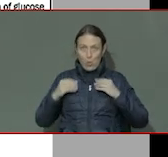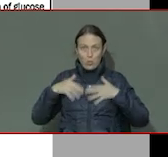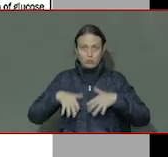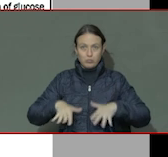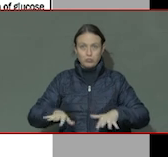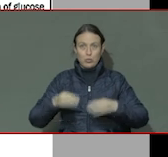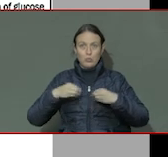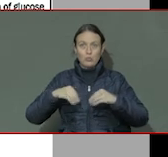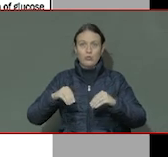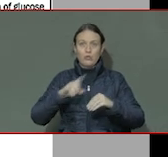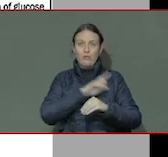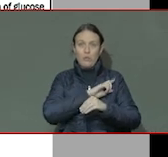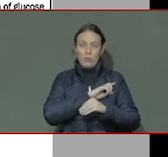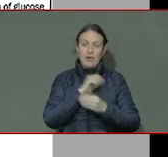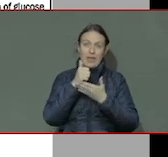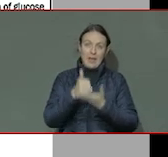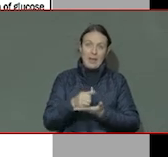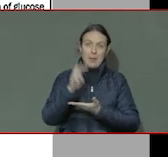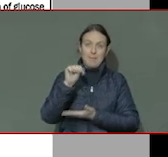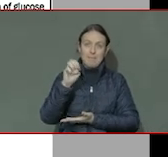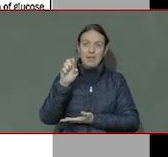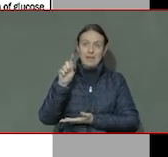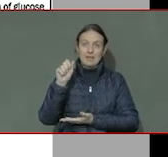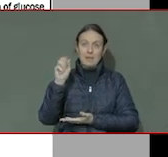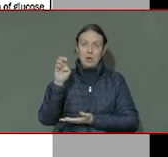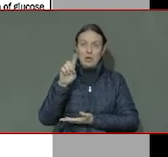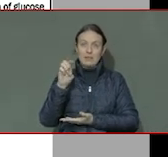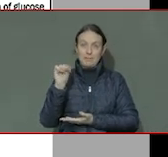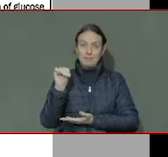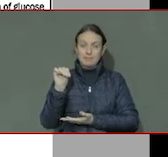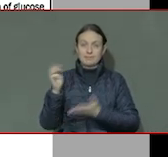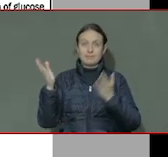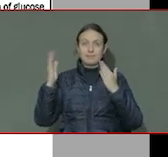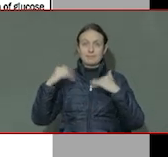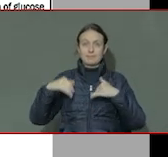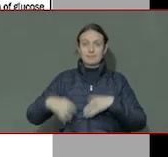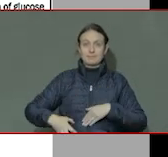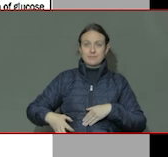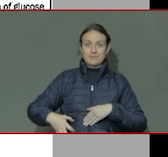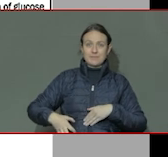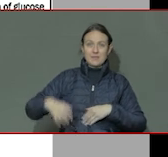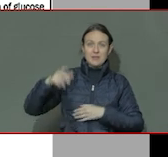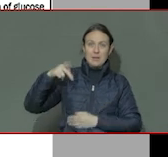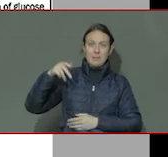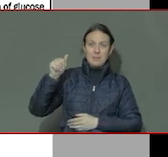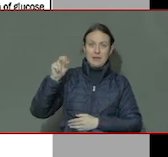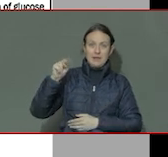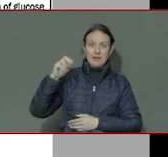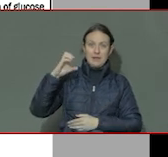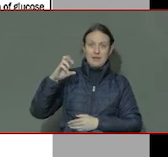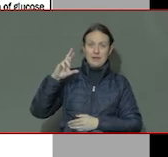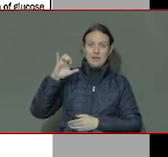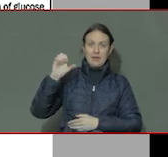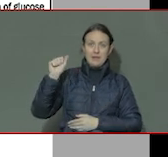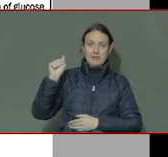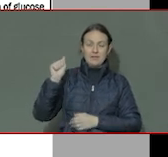going to increase or decrease. Then if you get to the pancreas, grade 12, it's important that you remember it was